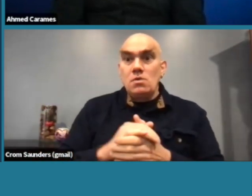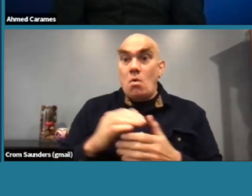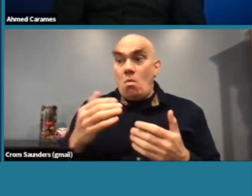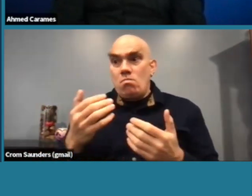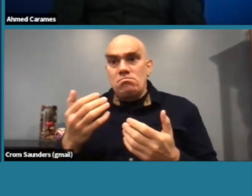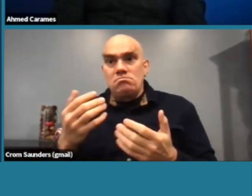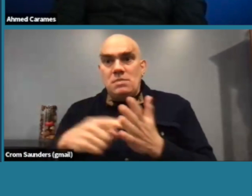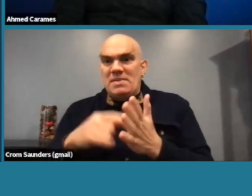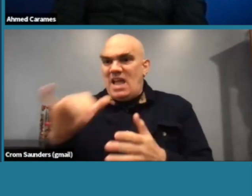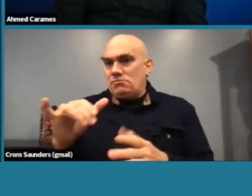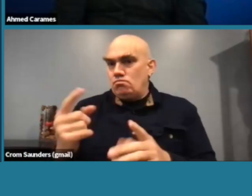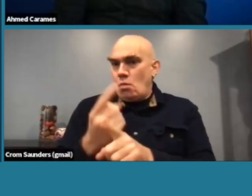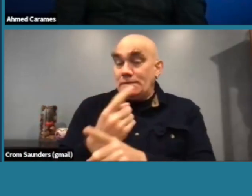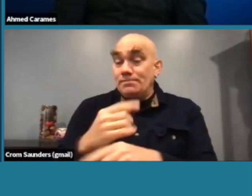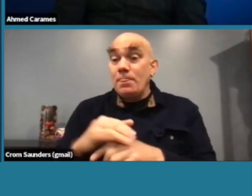understanding what's going on.